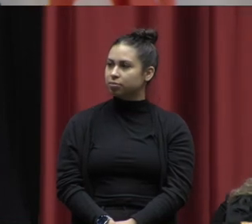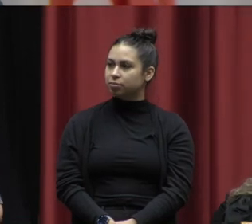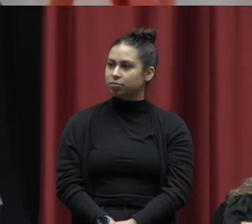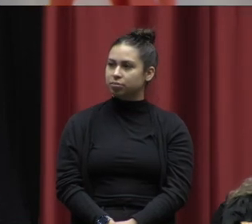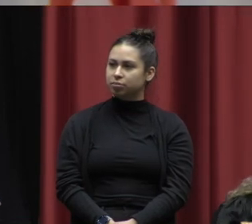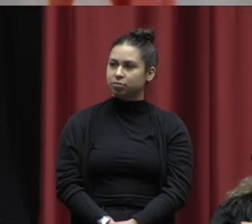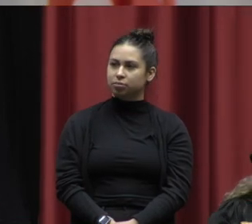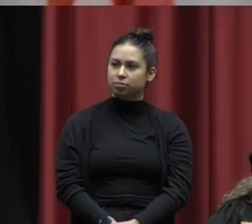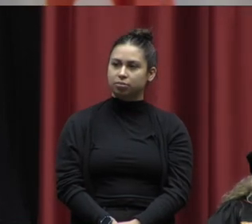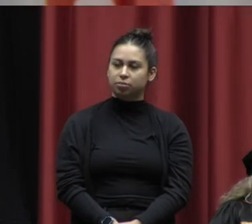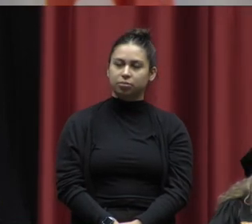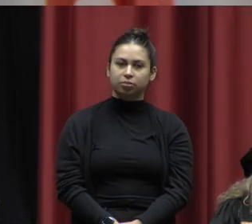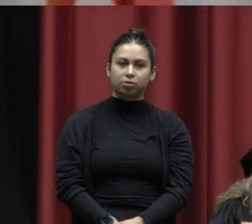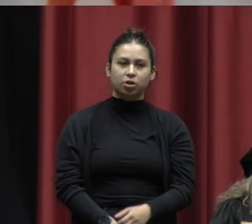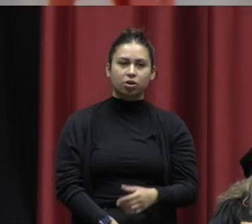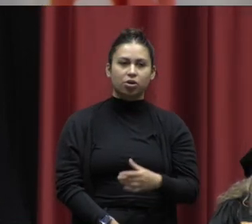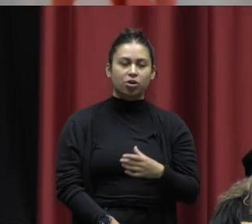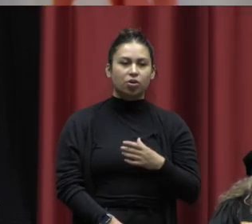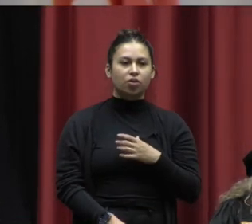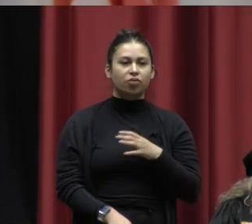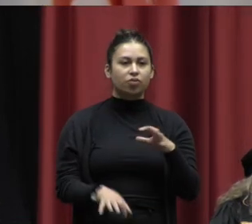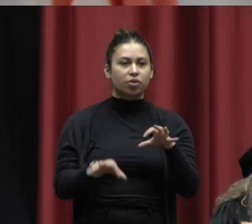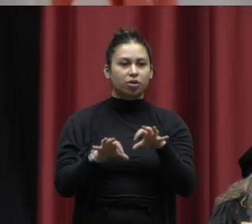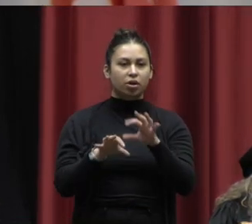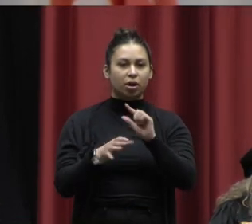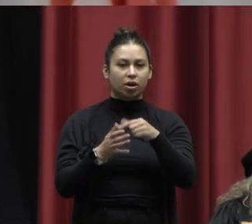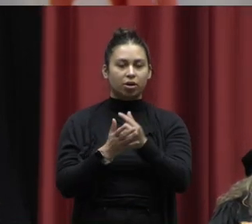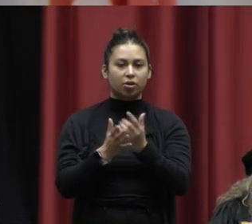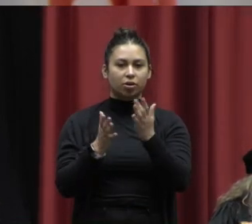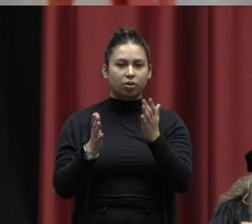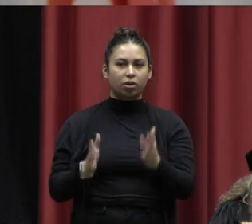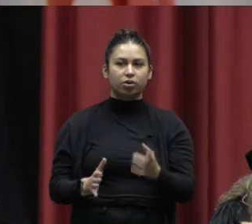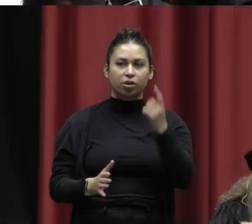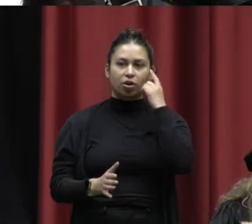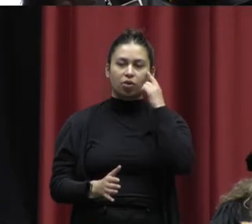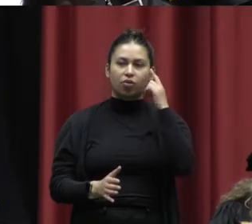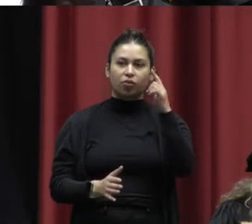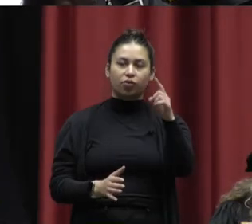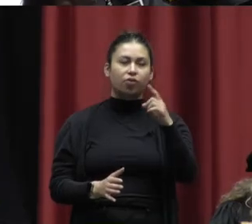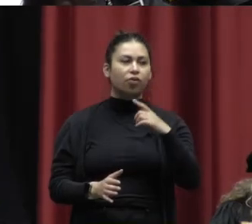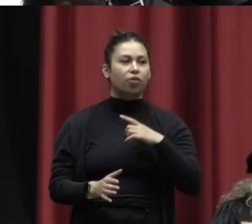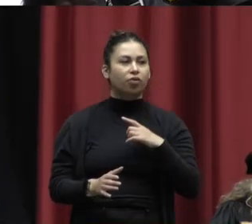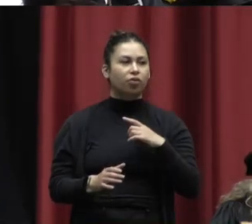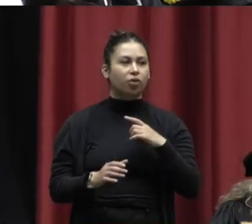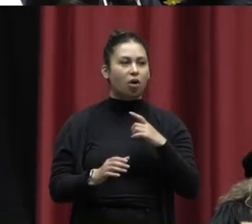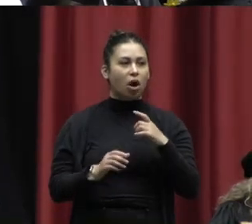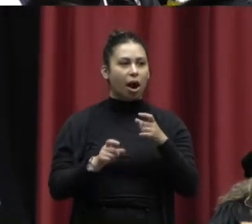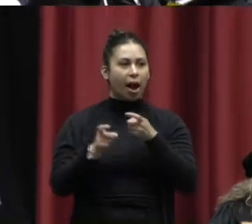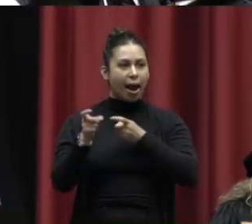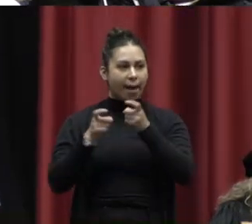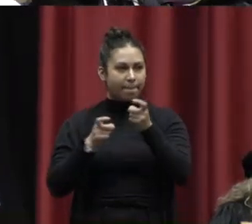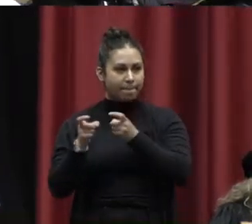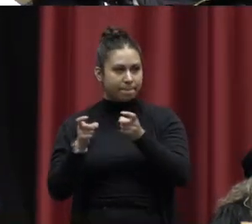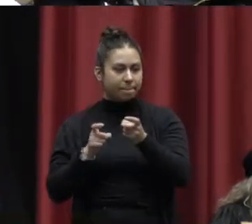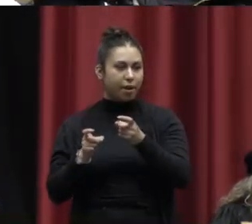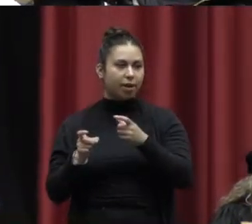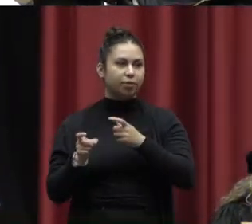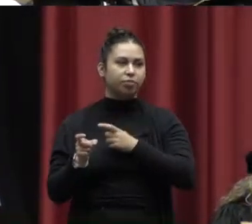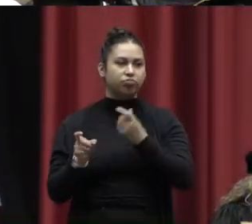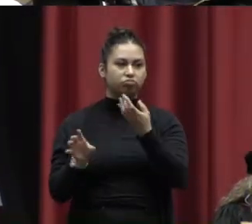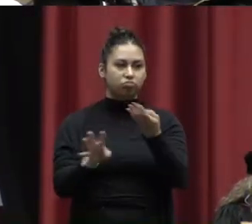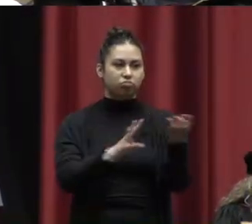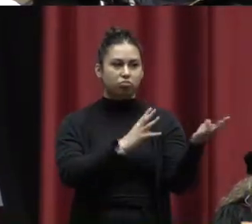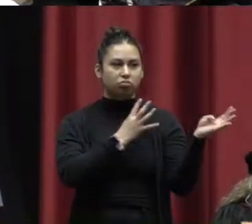Will the candidates for the Master of Science in Project Management degree come forward as directed by